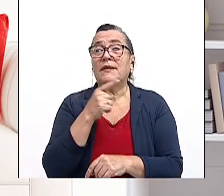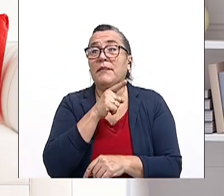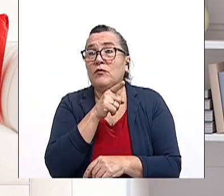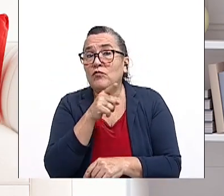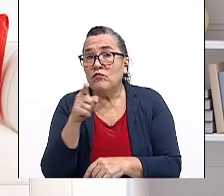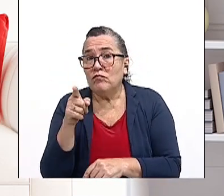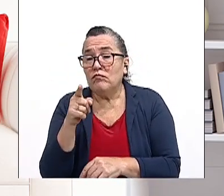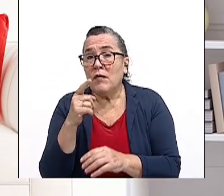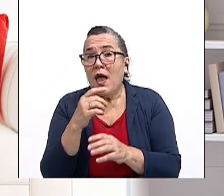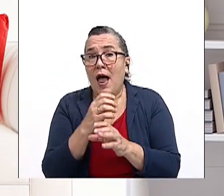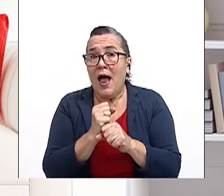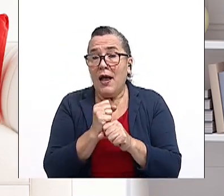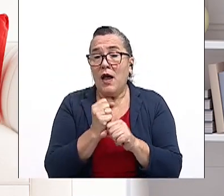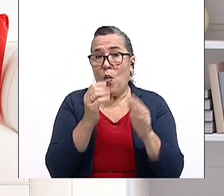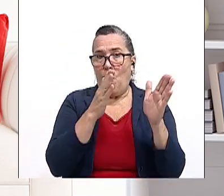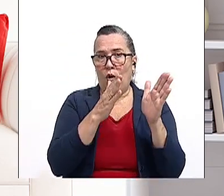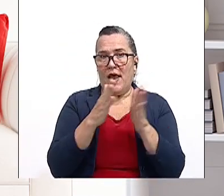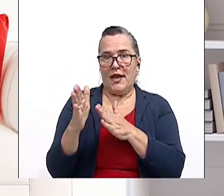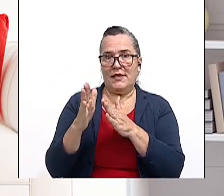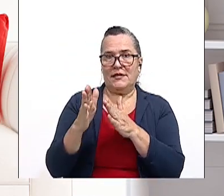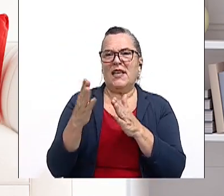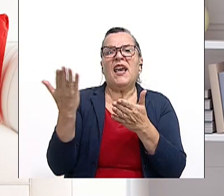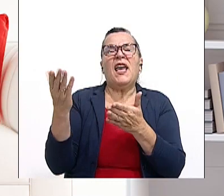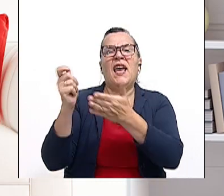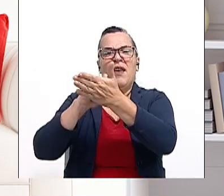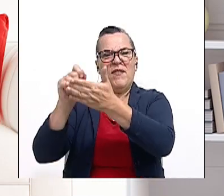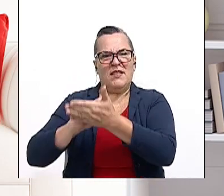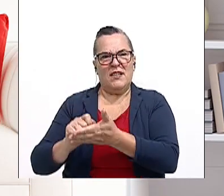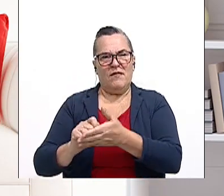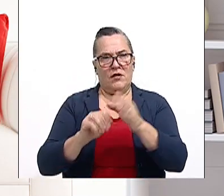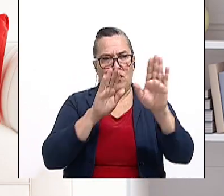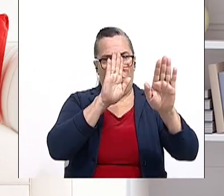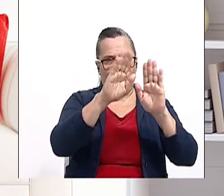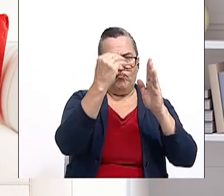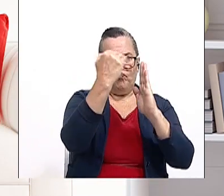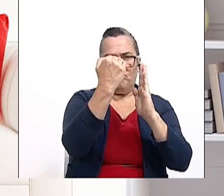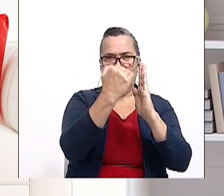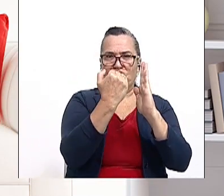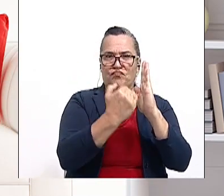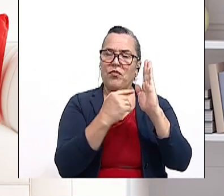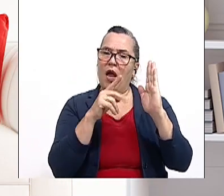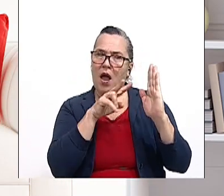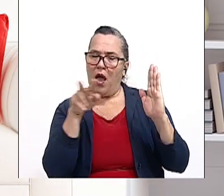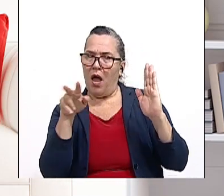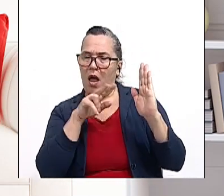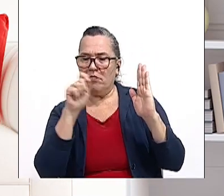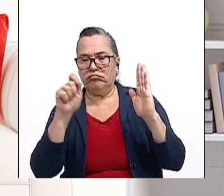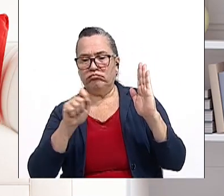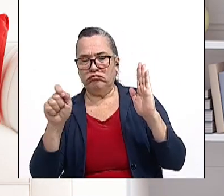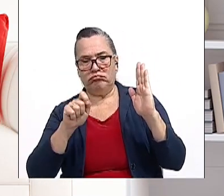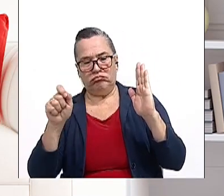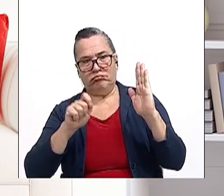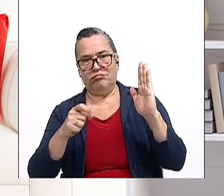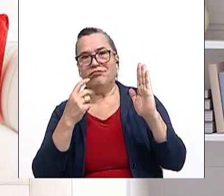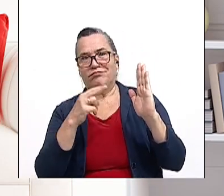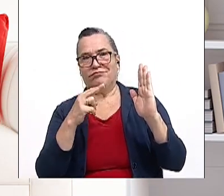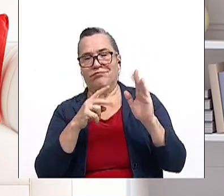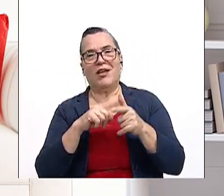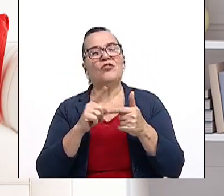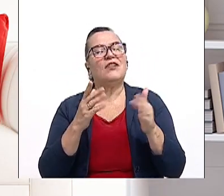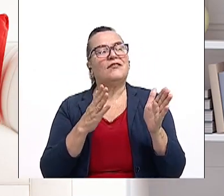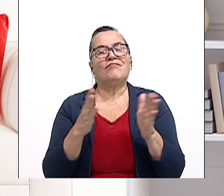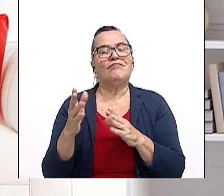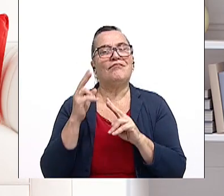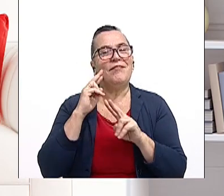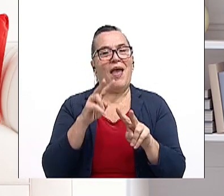make a graphic organizer when you are going to write something. Okay, so let's check this